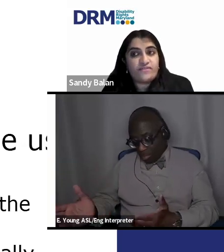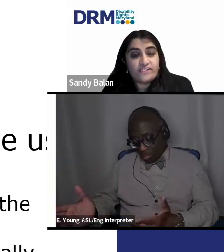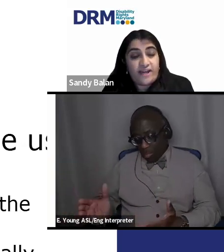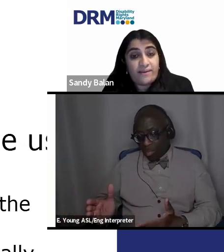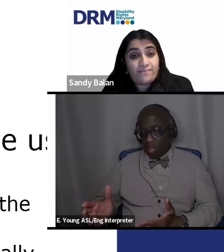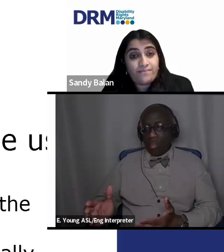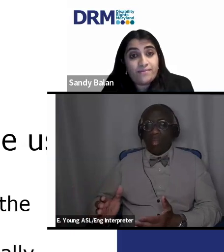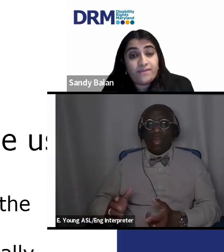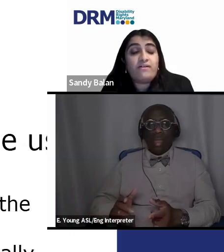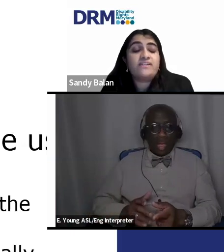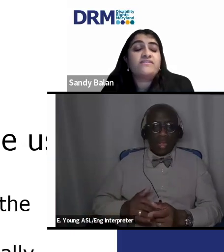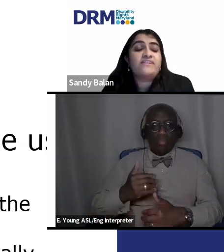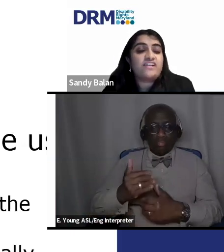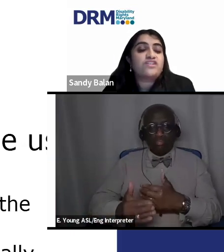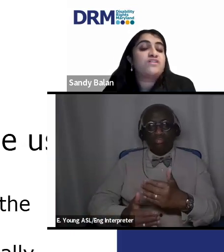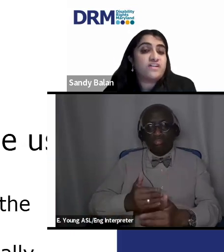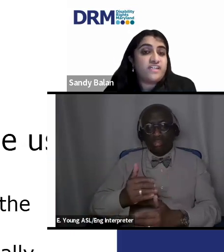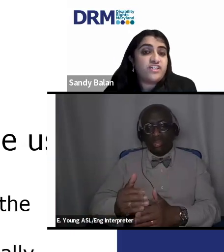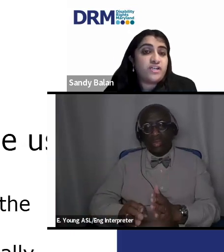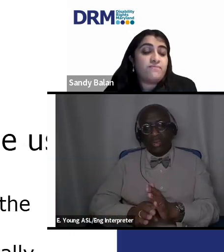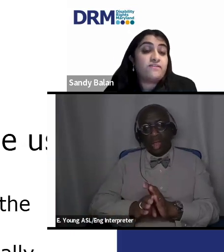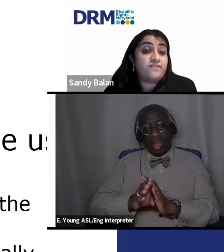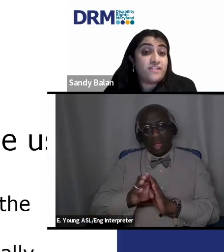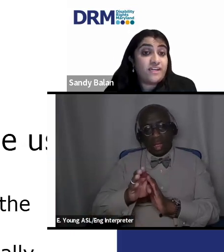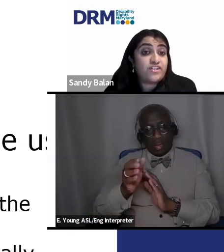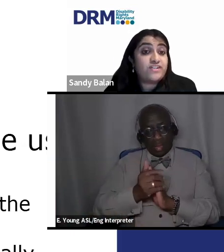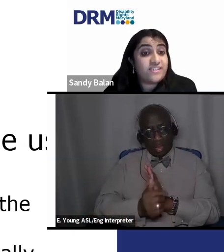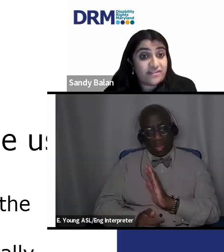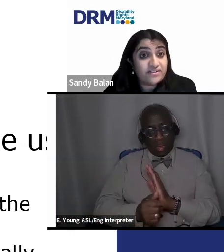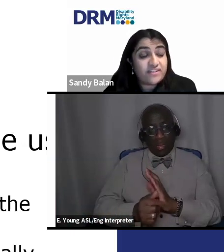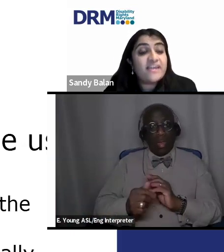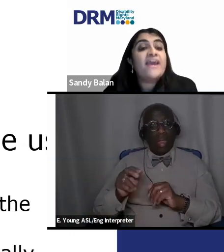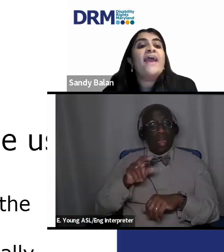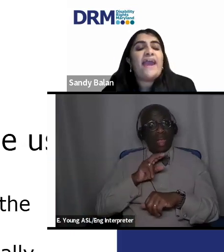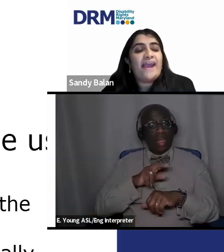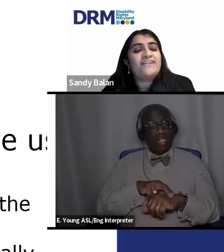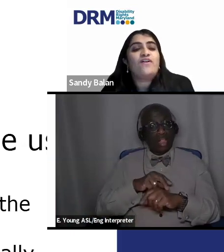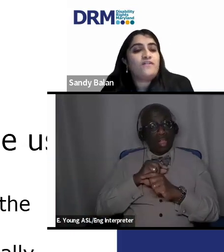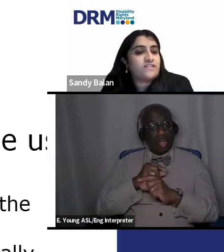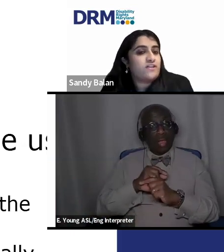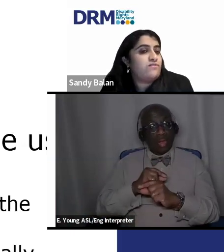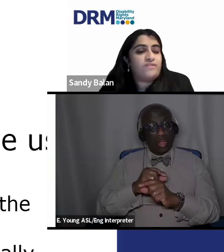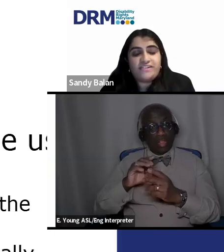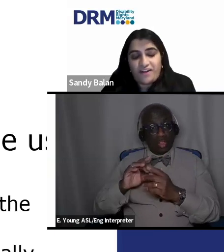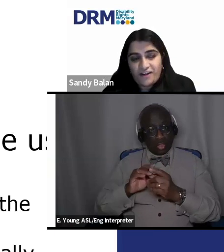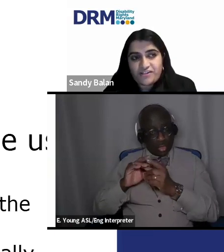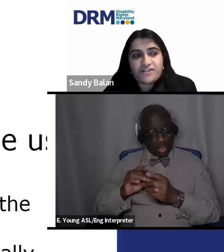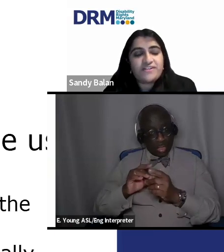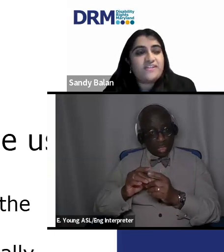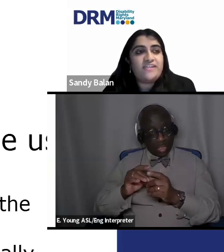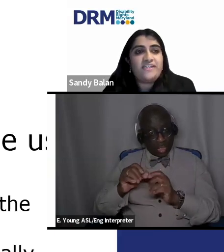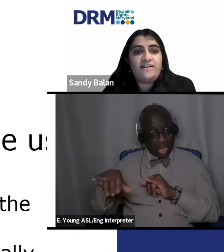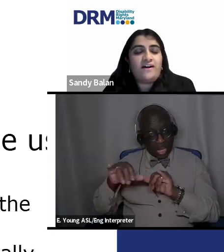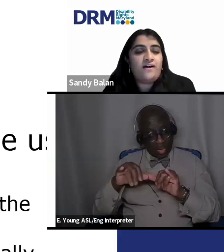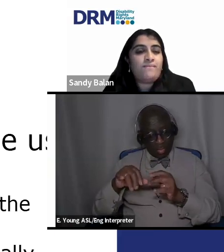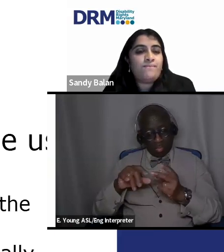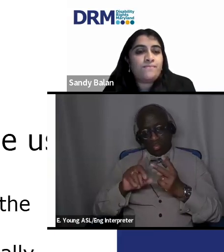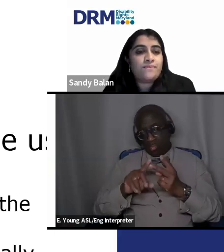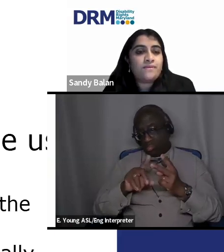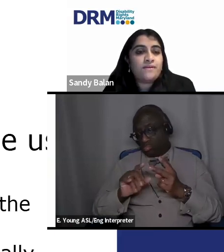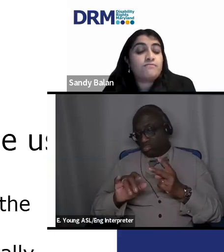decision-making skills over time. Now, under the National Guardianship Association standards, and also just under